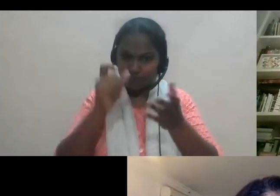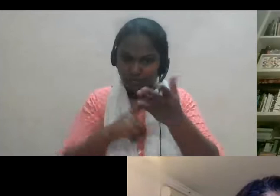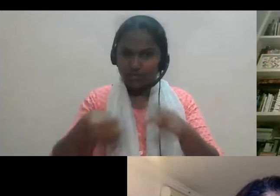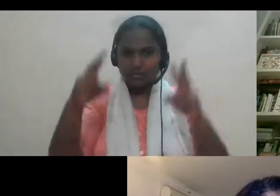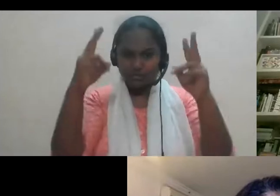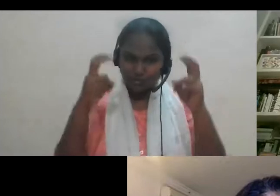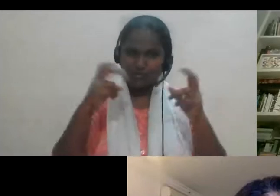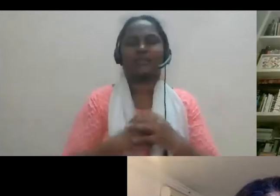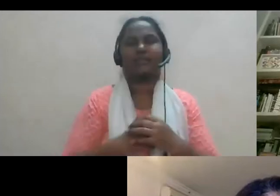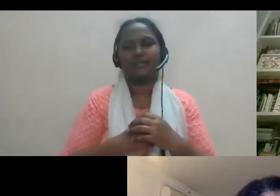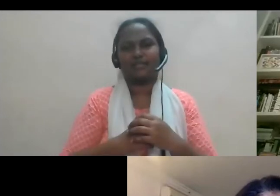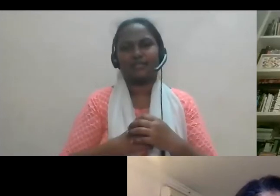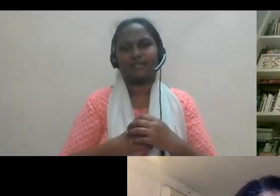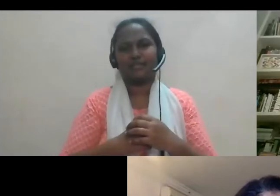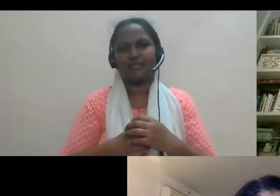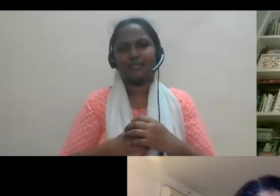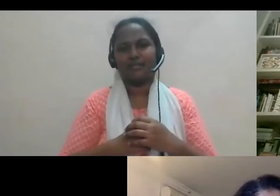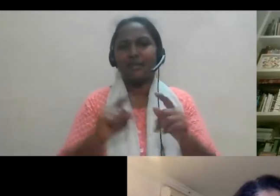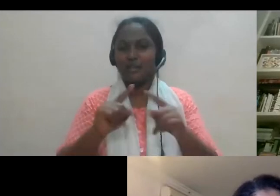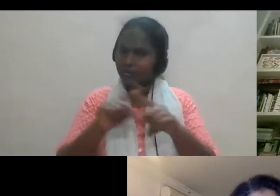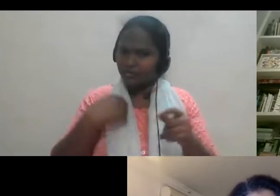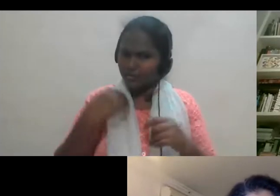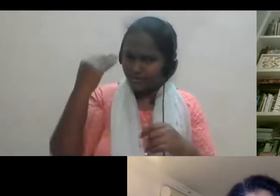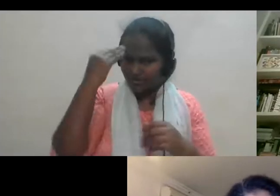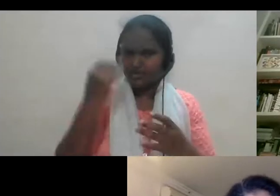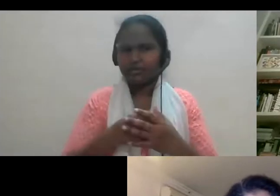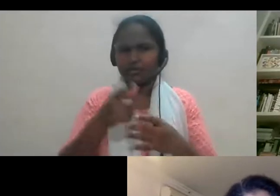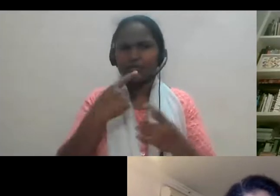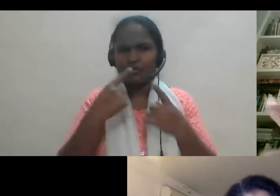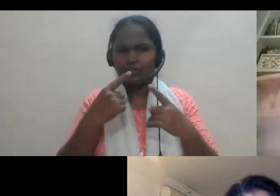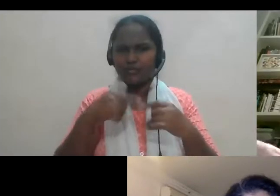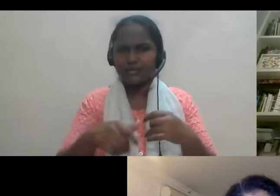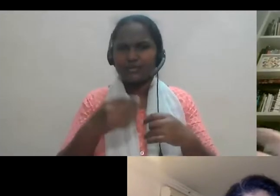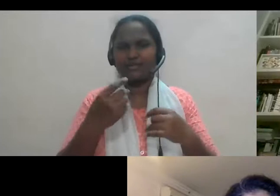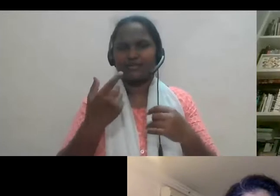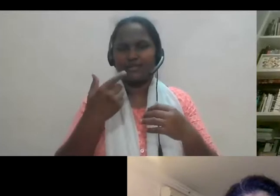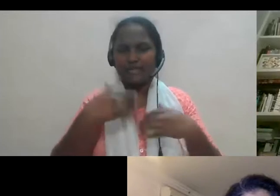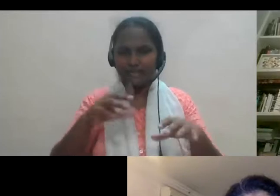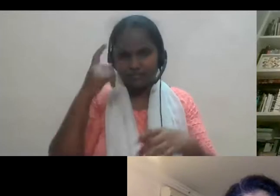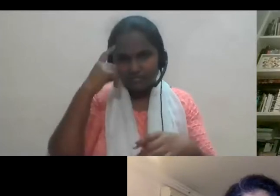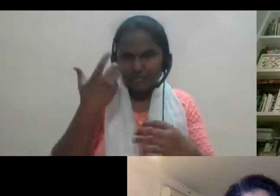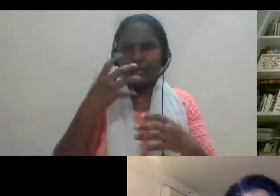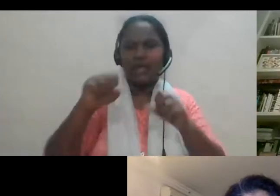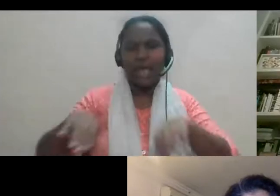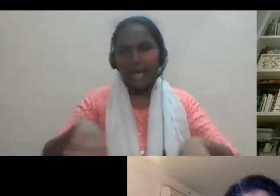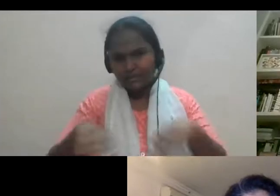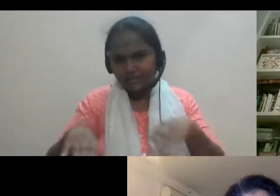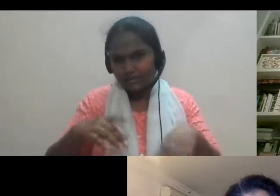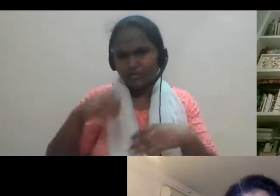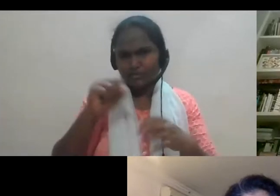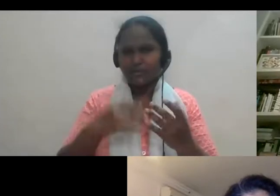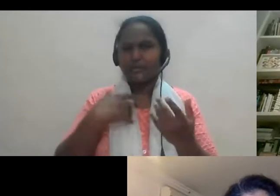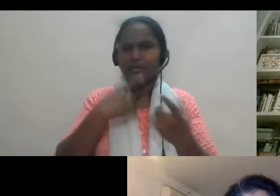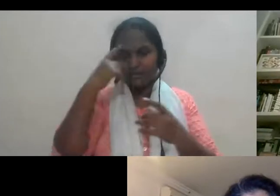utopic thought, but I do think that, you know, utopic thoughts leads to action. So we're